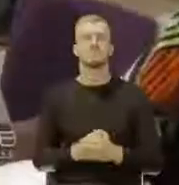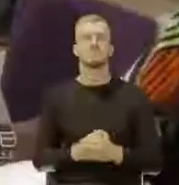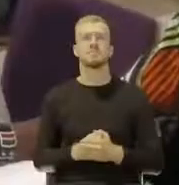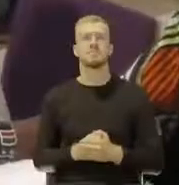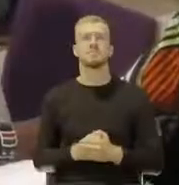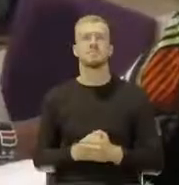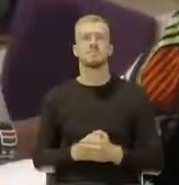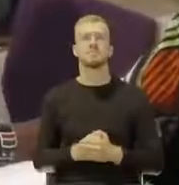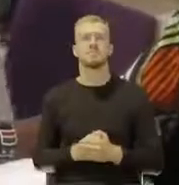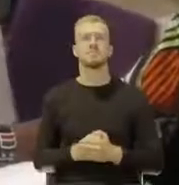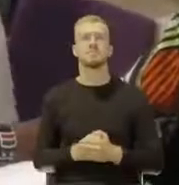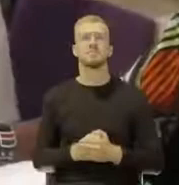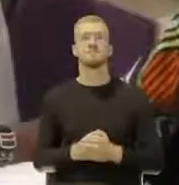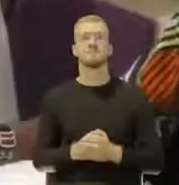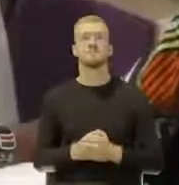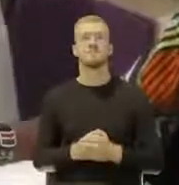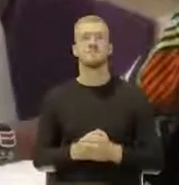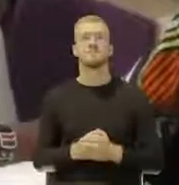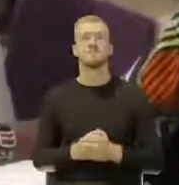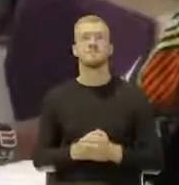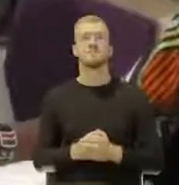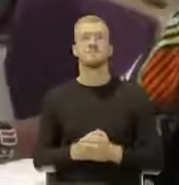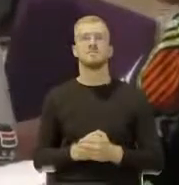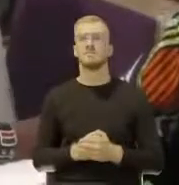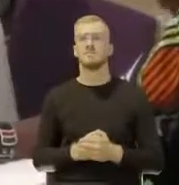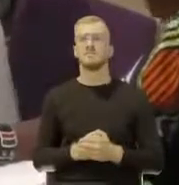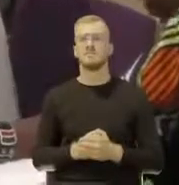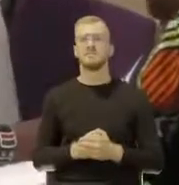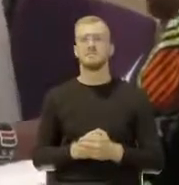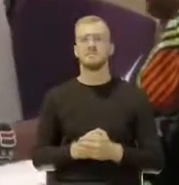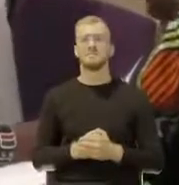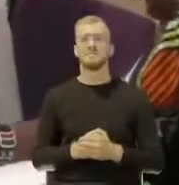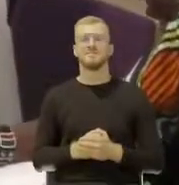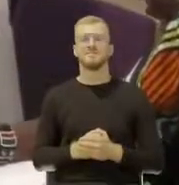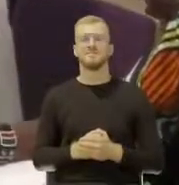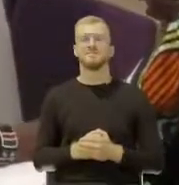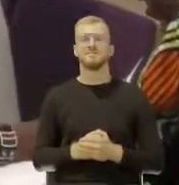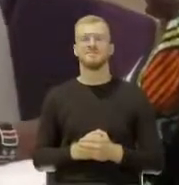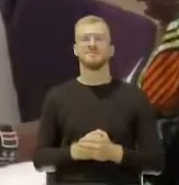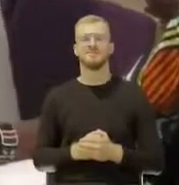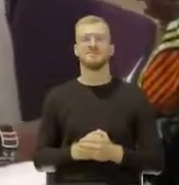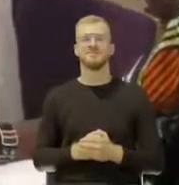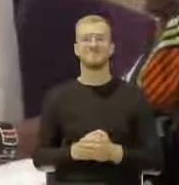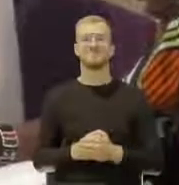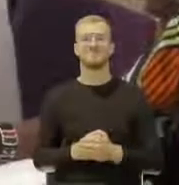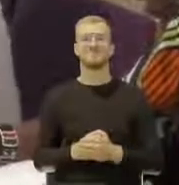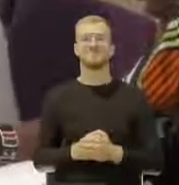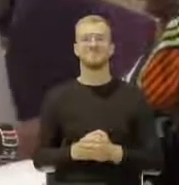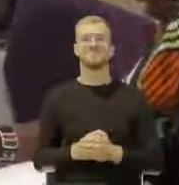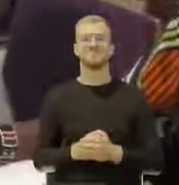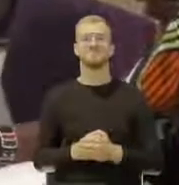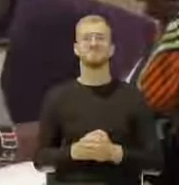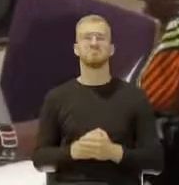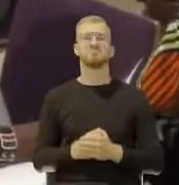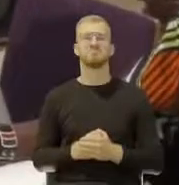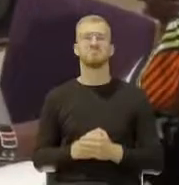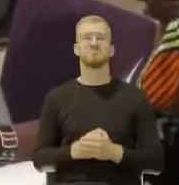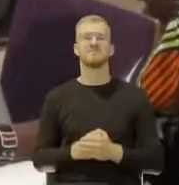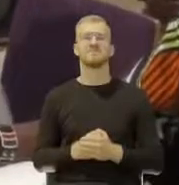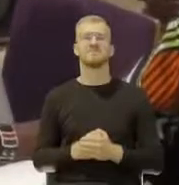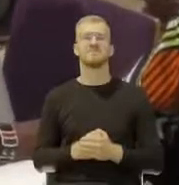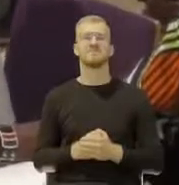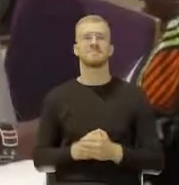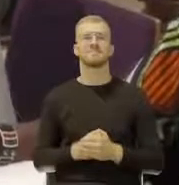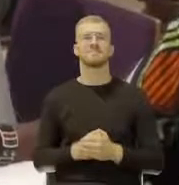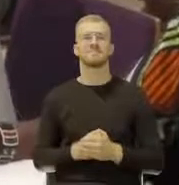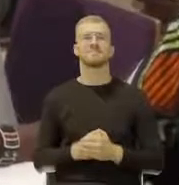Thank you very much, Mohamed. One of the challenges that we are facing when dealing with public transport, but also with our public service delivery, is